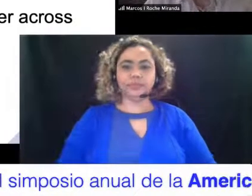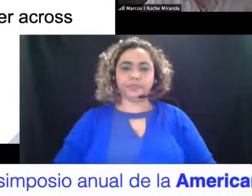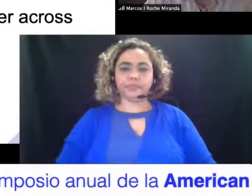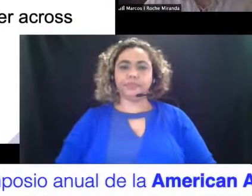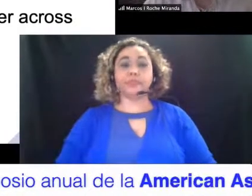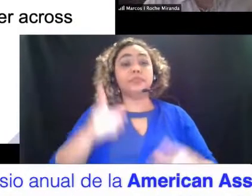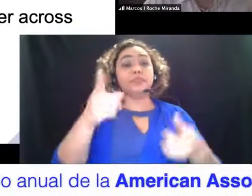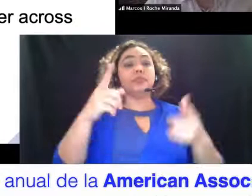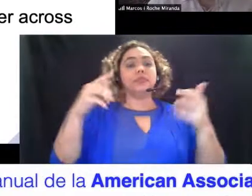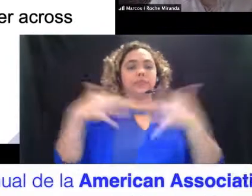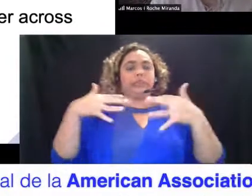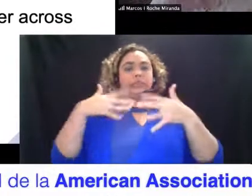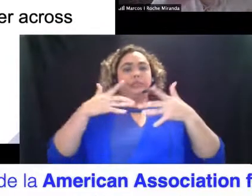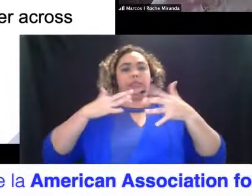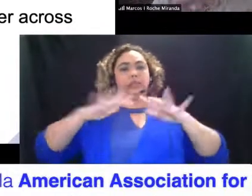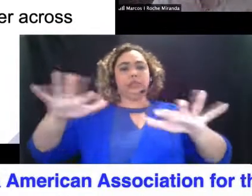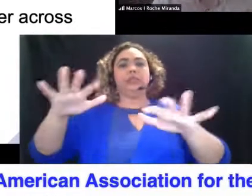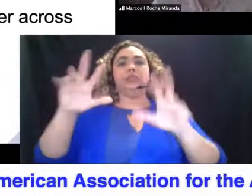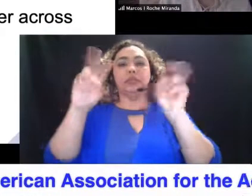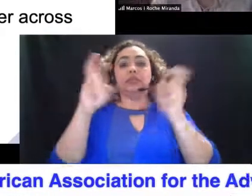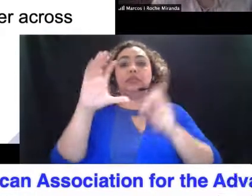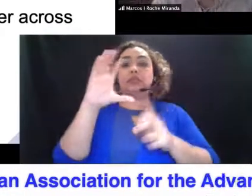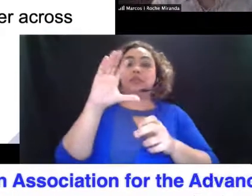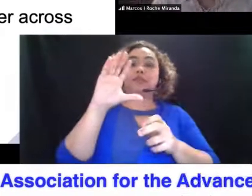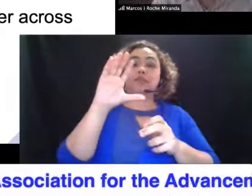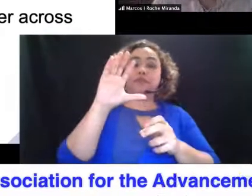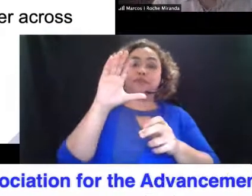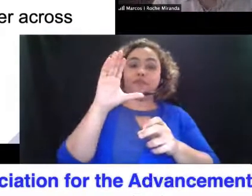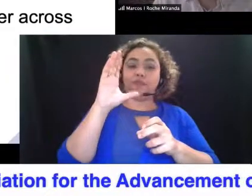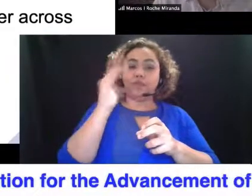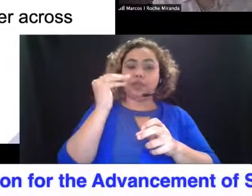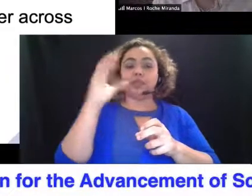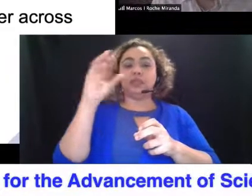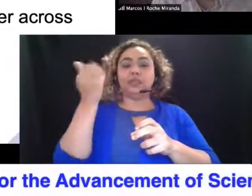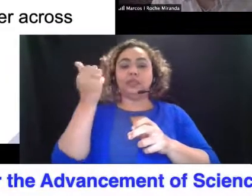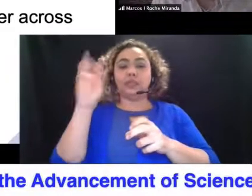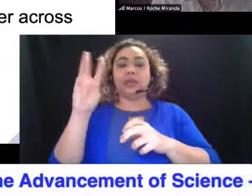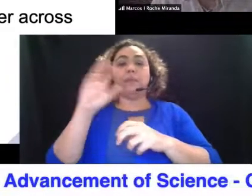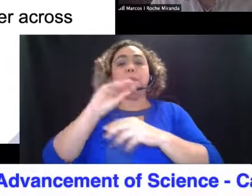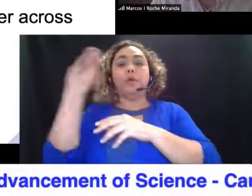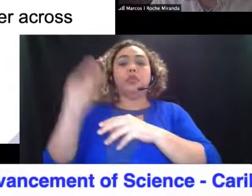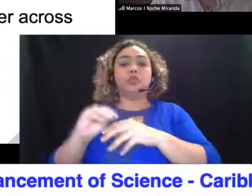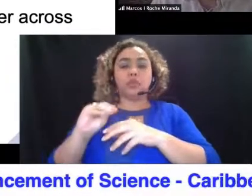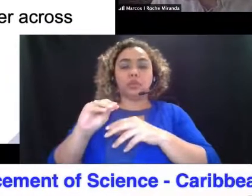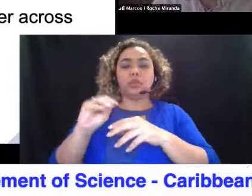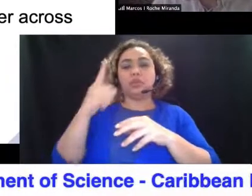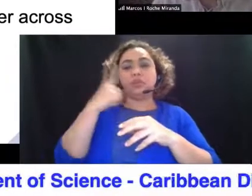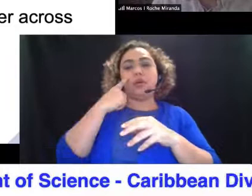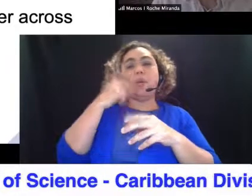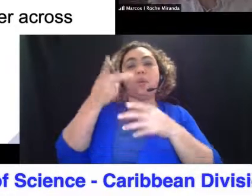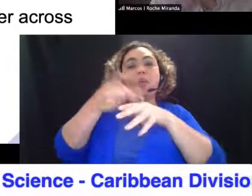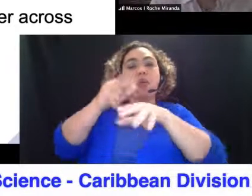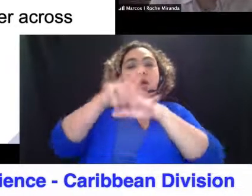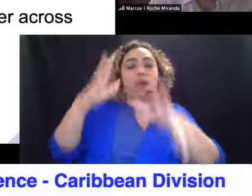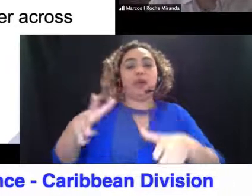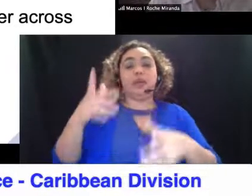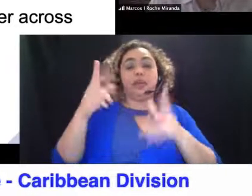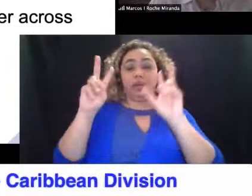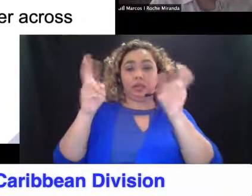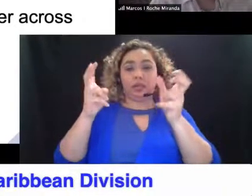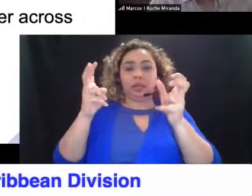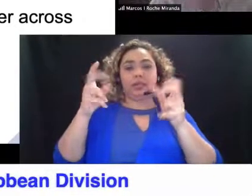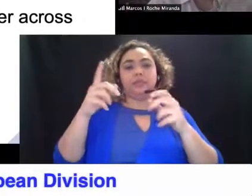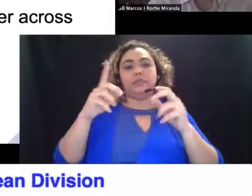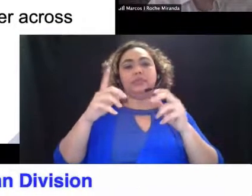Ataque de nervios affects 15 to 16% Puerto Ricans. It is a syndrome, a culturally bound syndrome